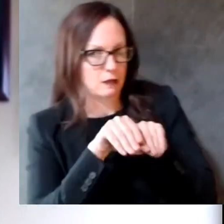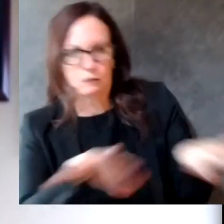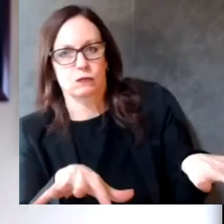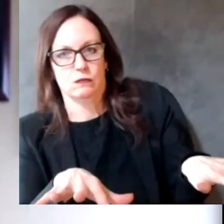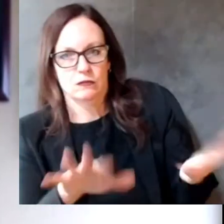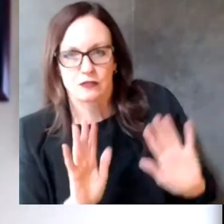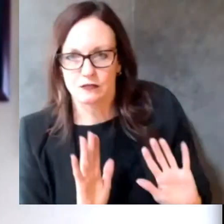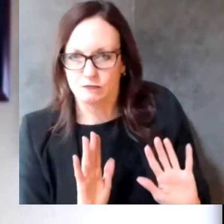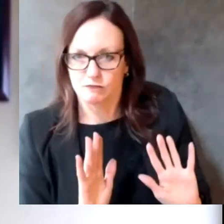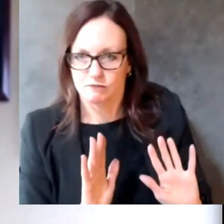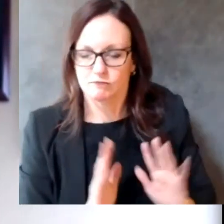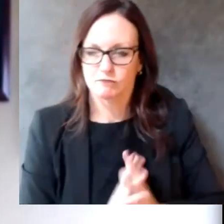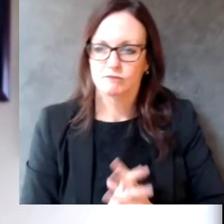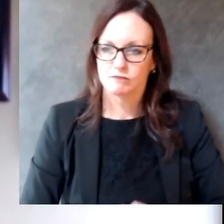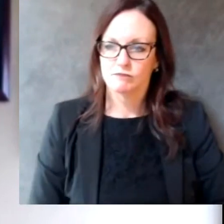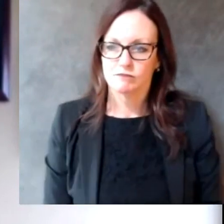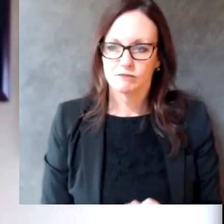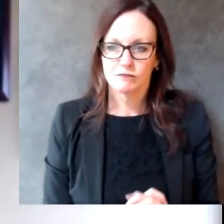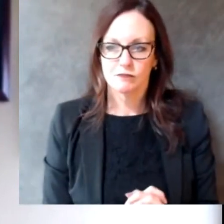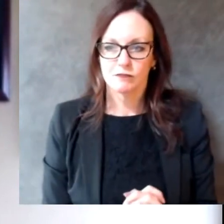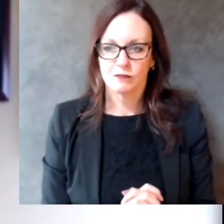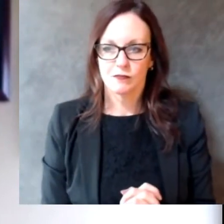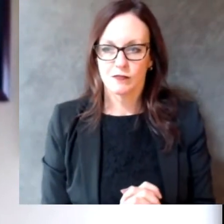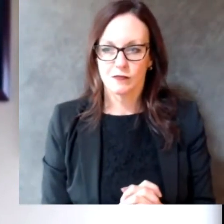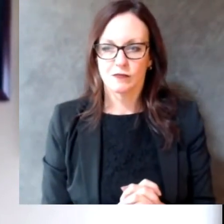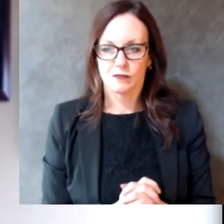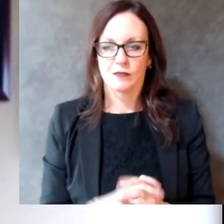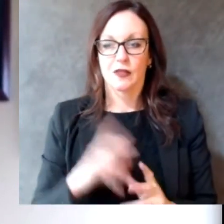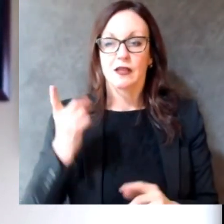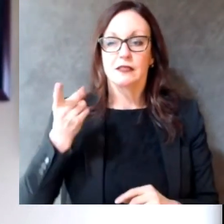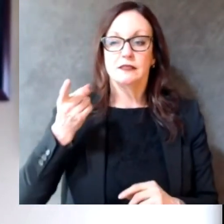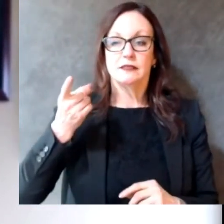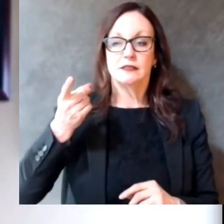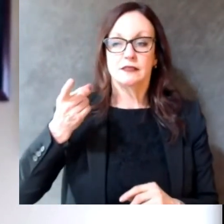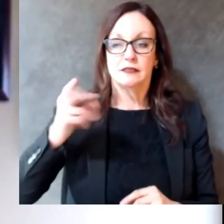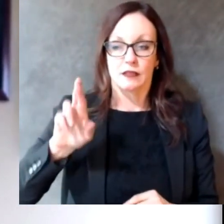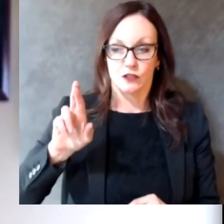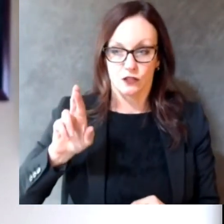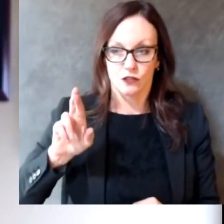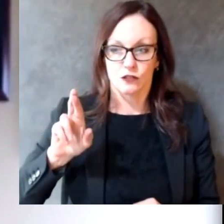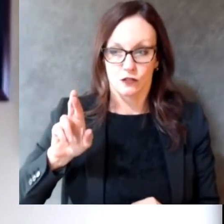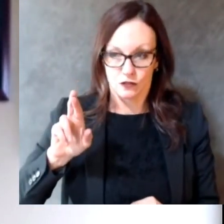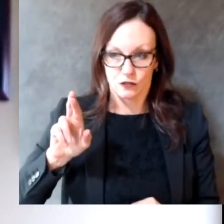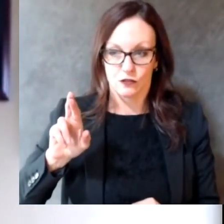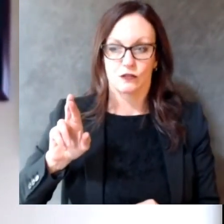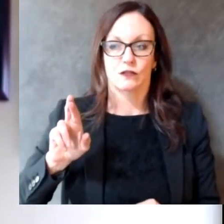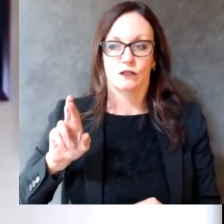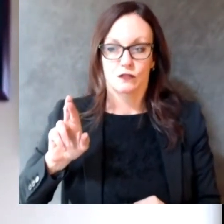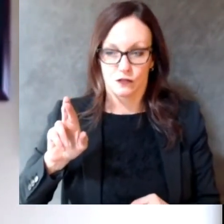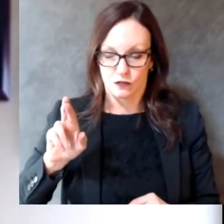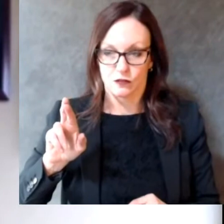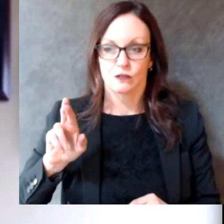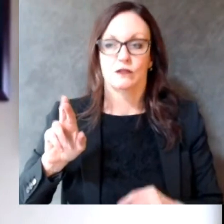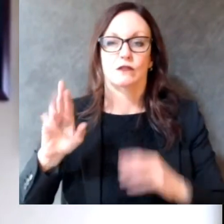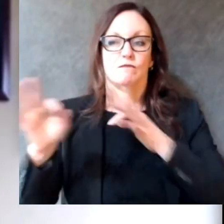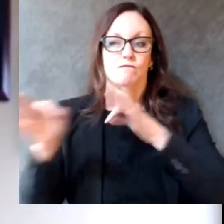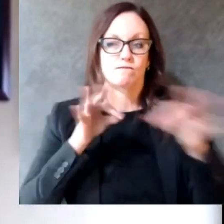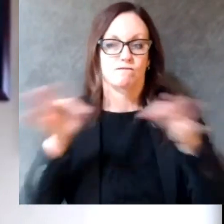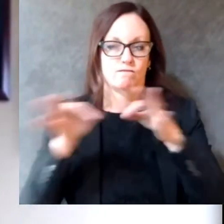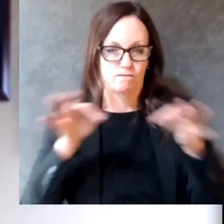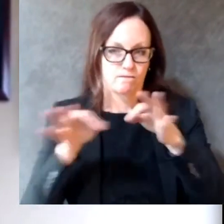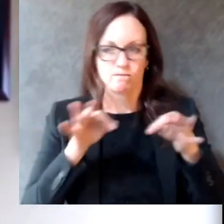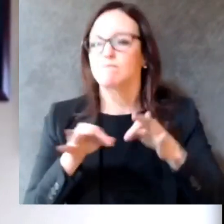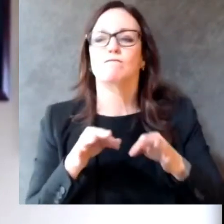time that the company submitted their application for authorization to the FDA. And the results